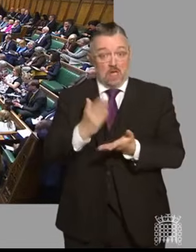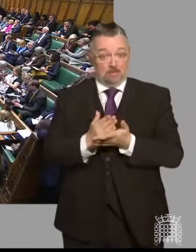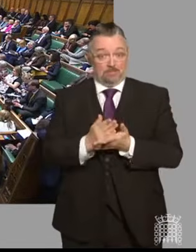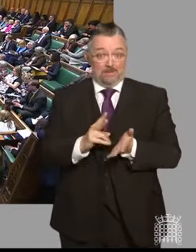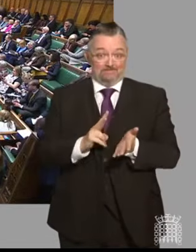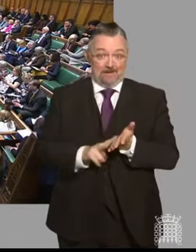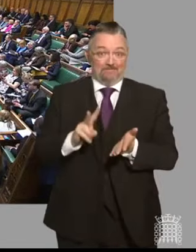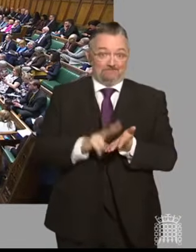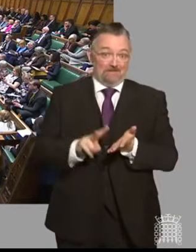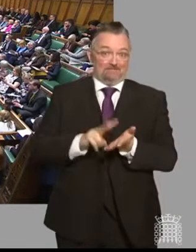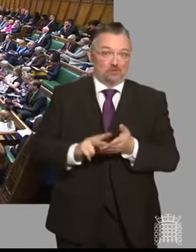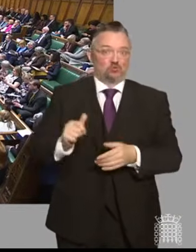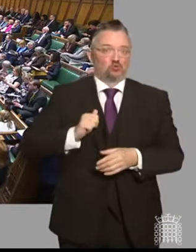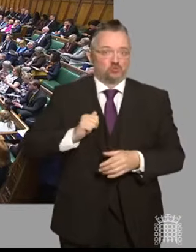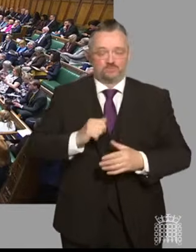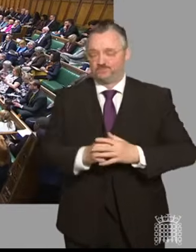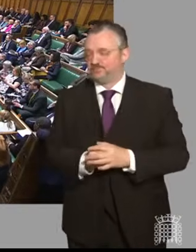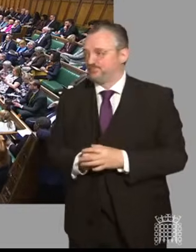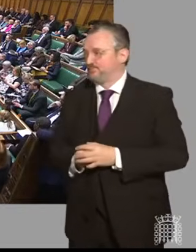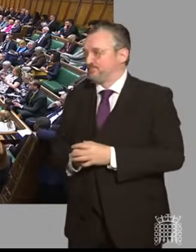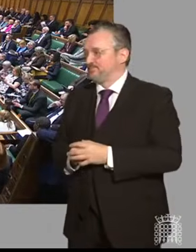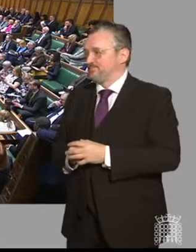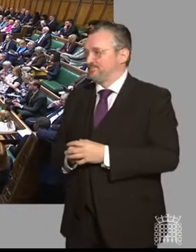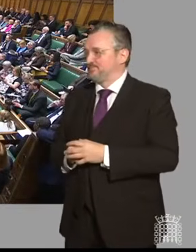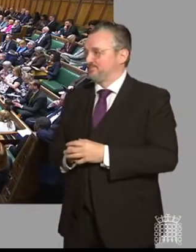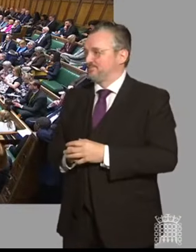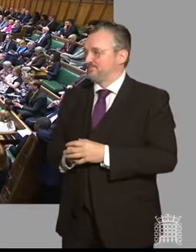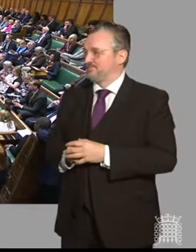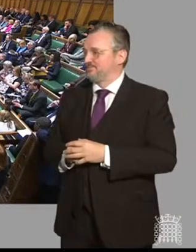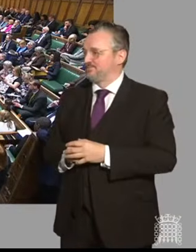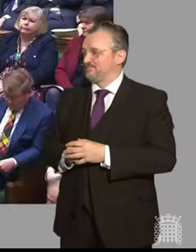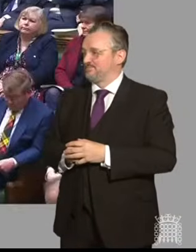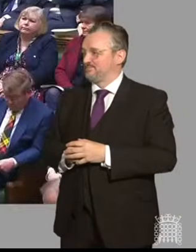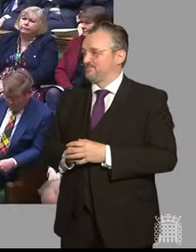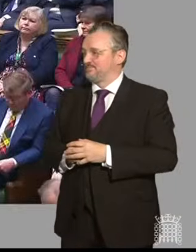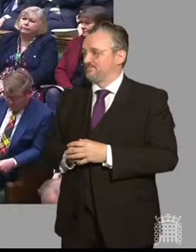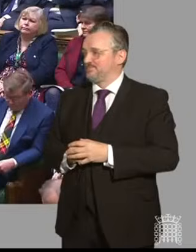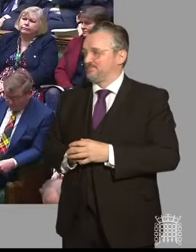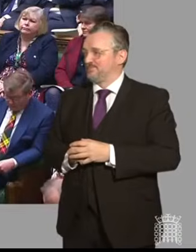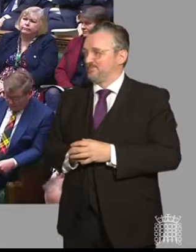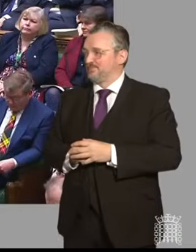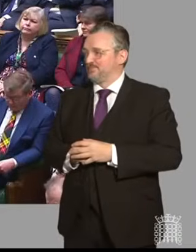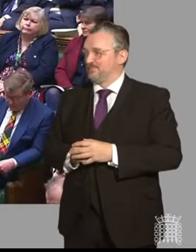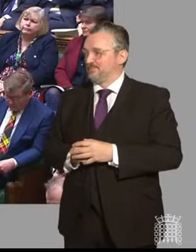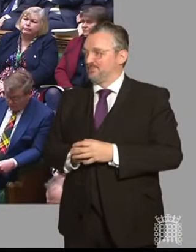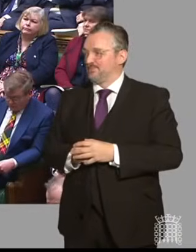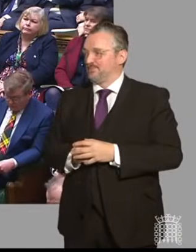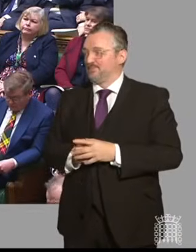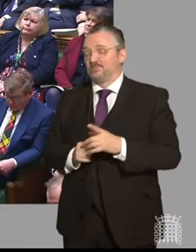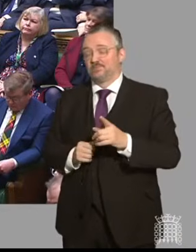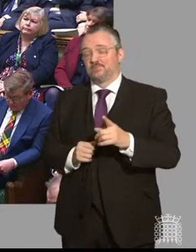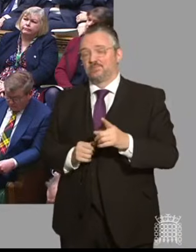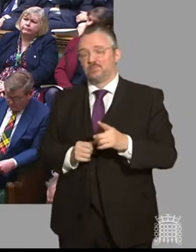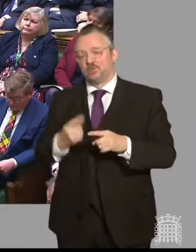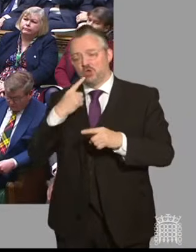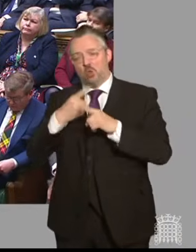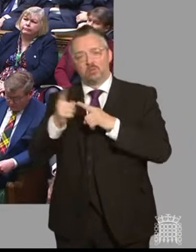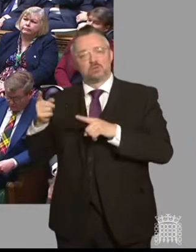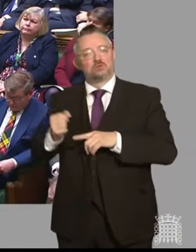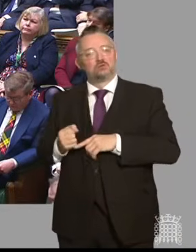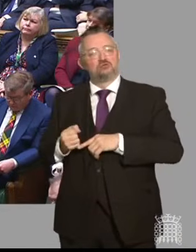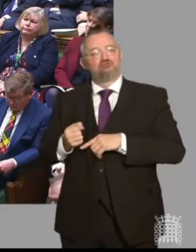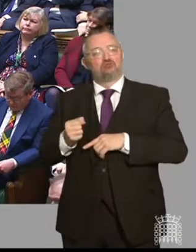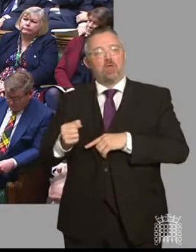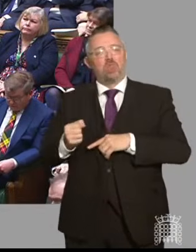Spencer. Speaker, after Network Rail's so-called signalling improvement works, there's been traffic chaos